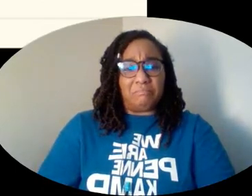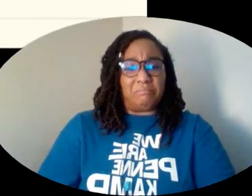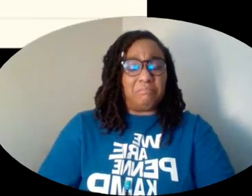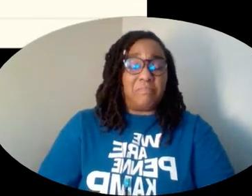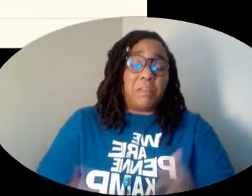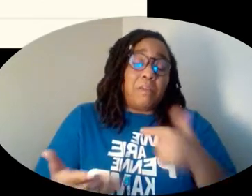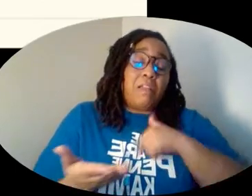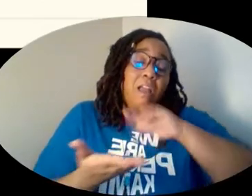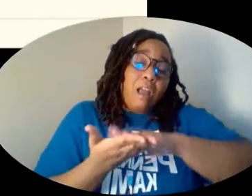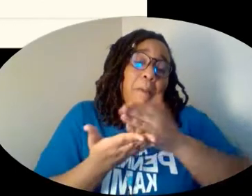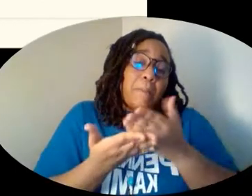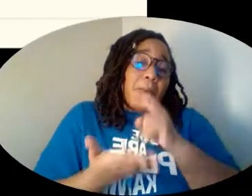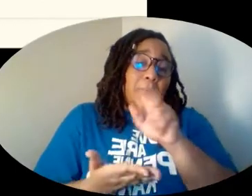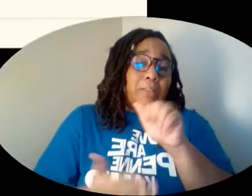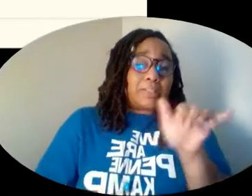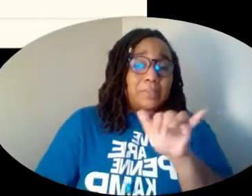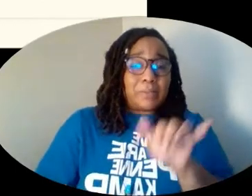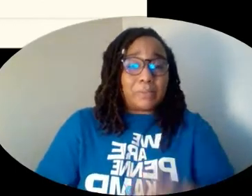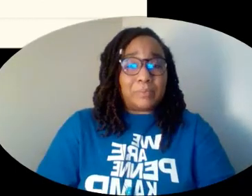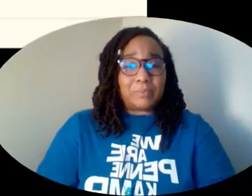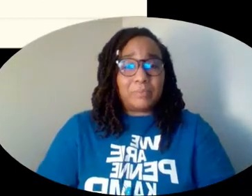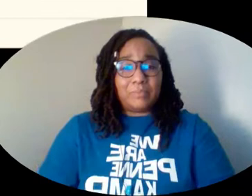Well, I made a pizza too.